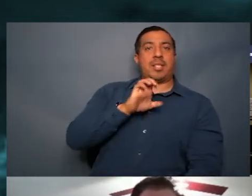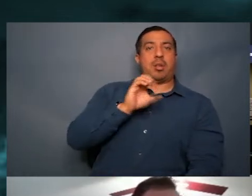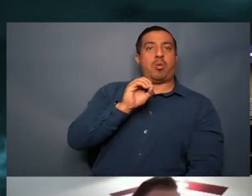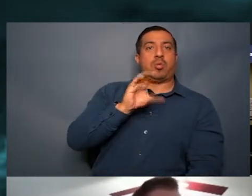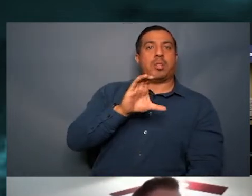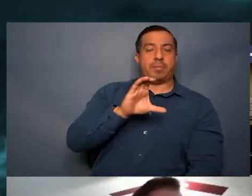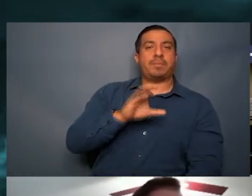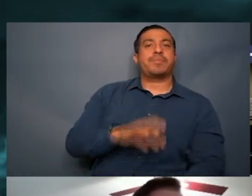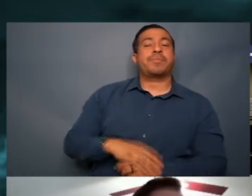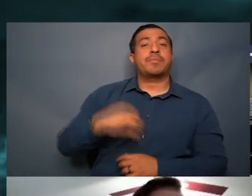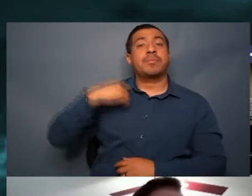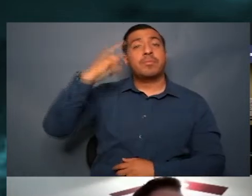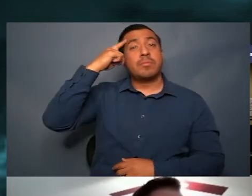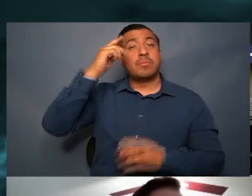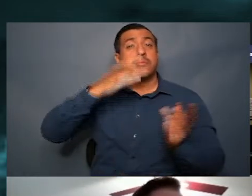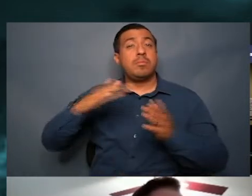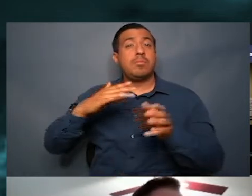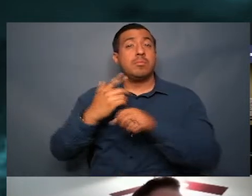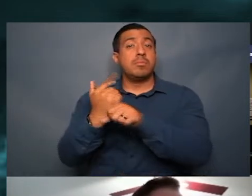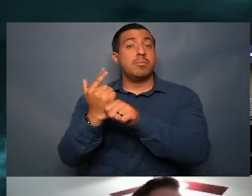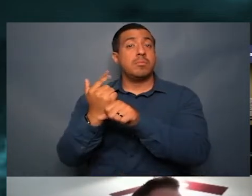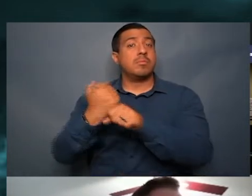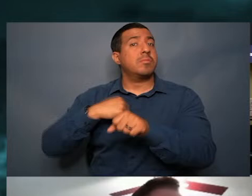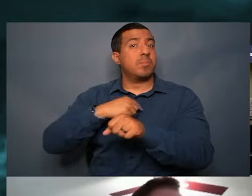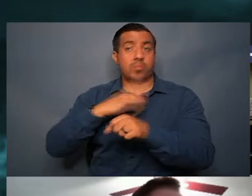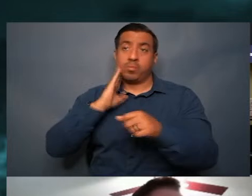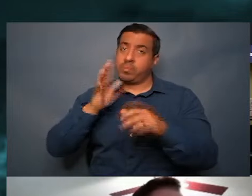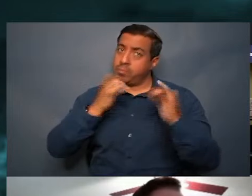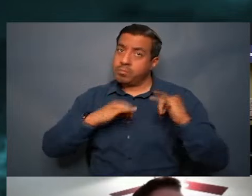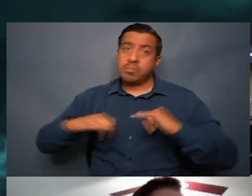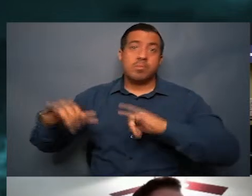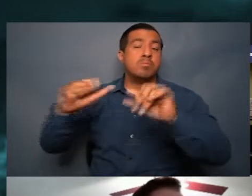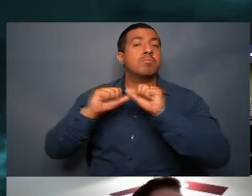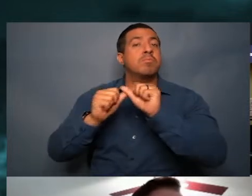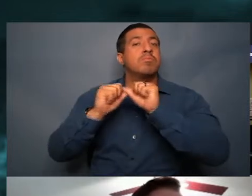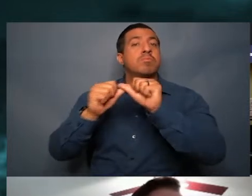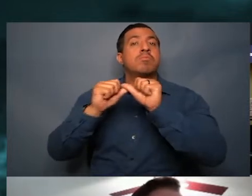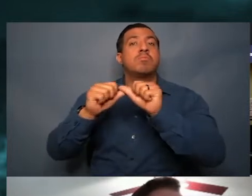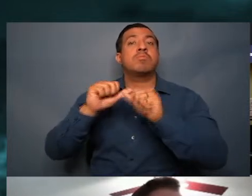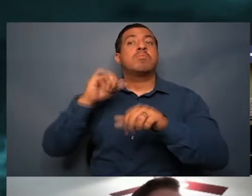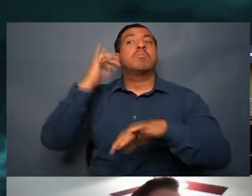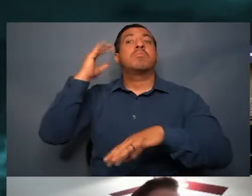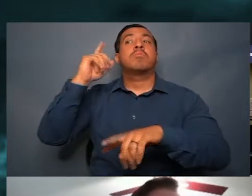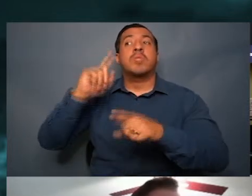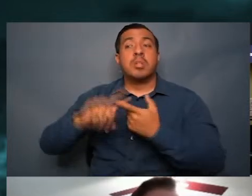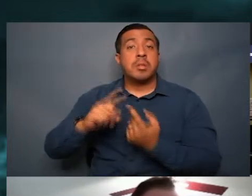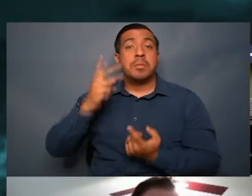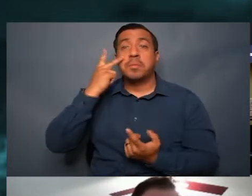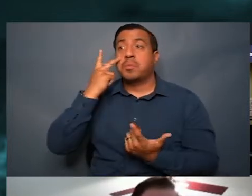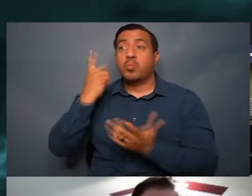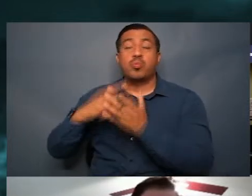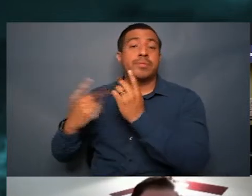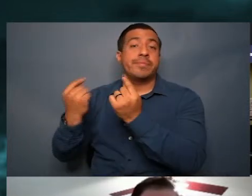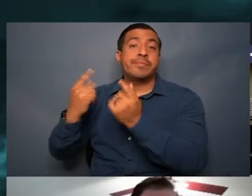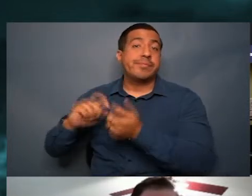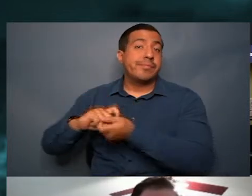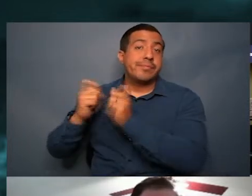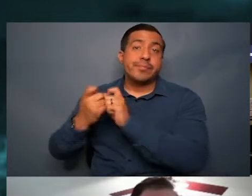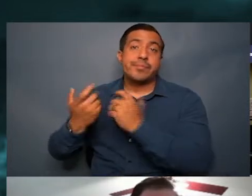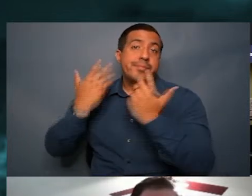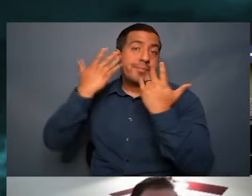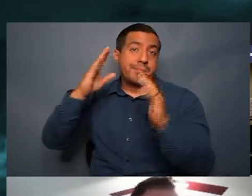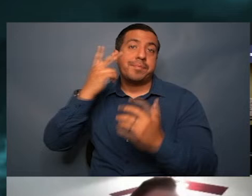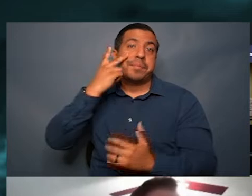COVID prepared us last year, and we're going to keep those same standards in place until further notice.